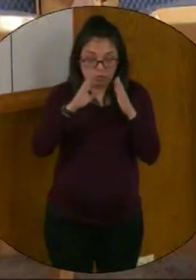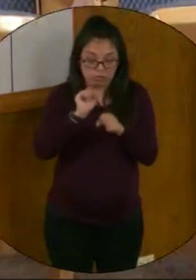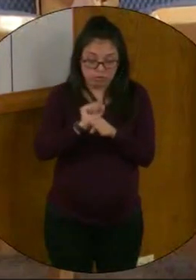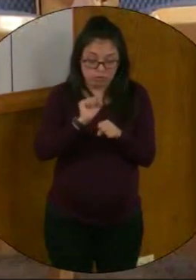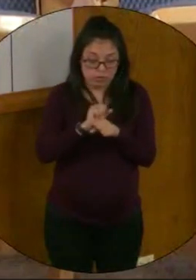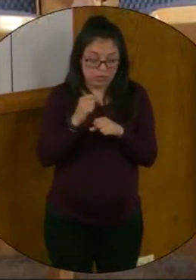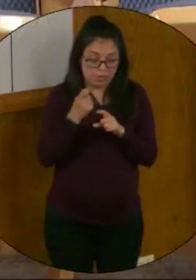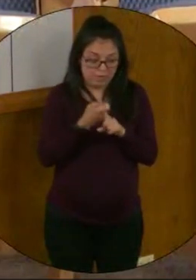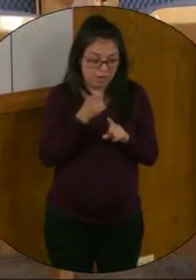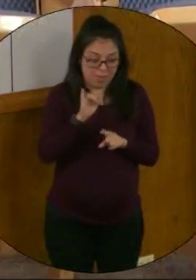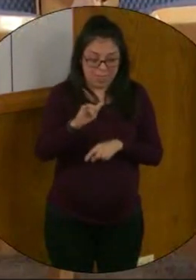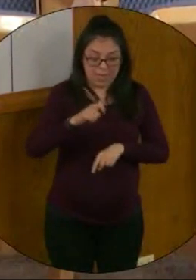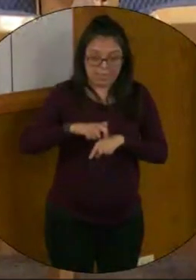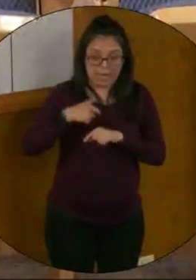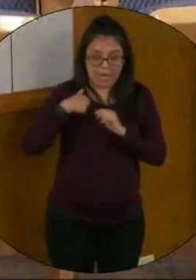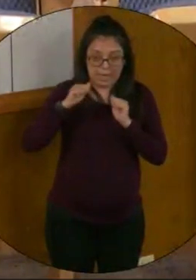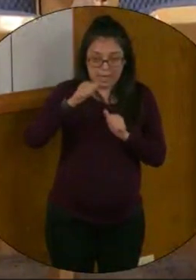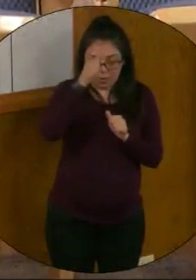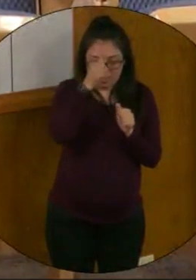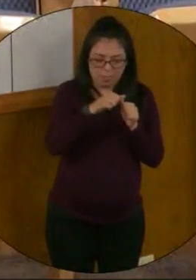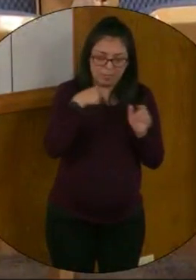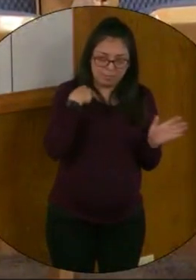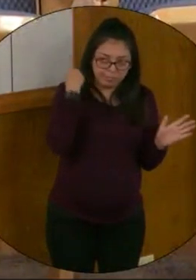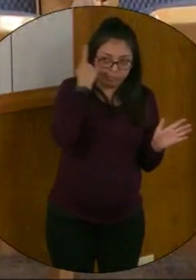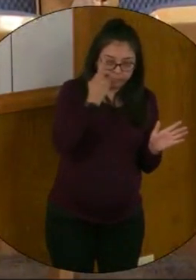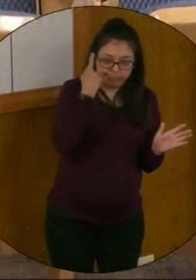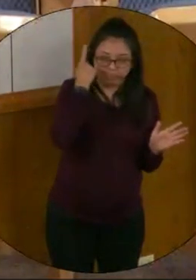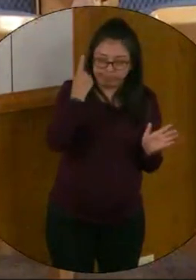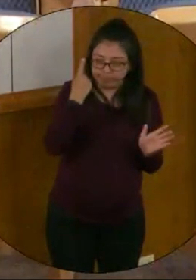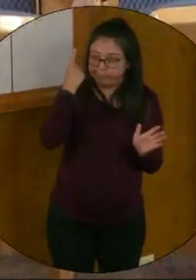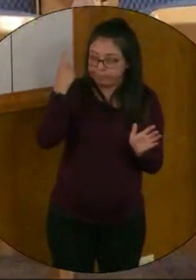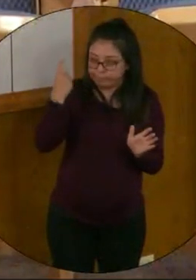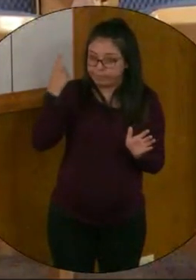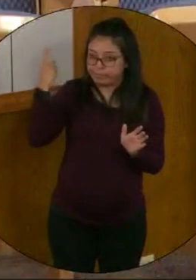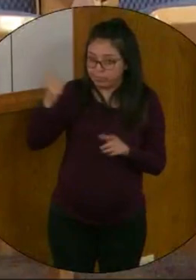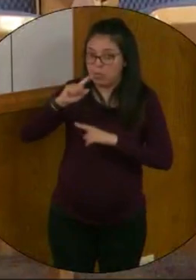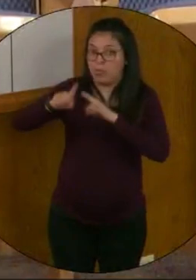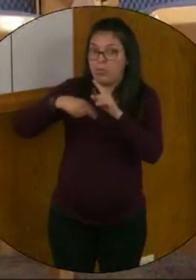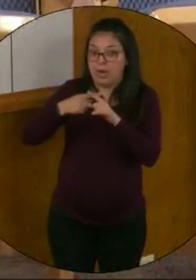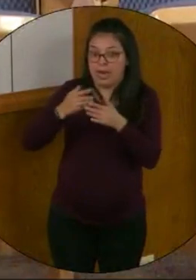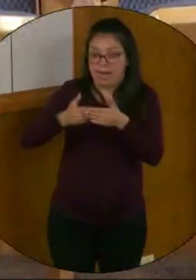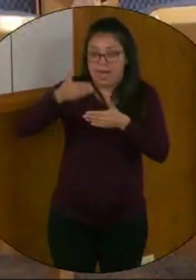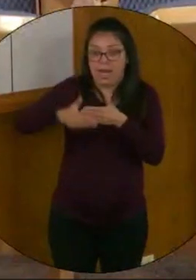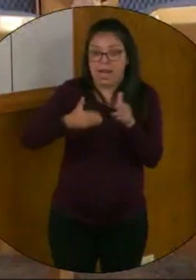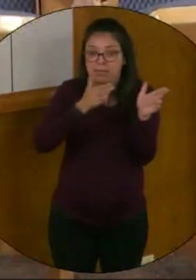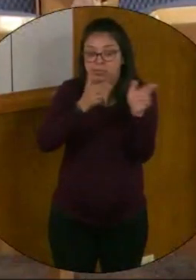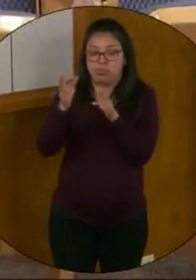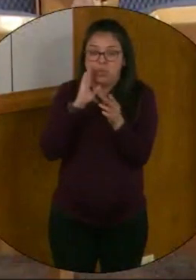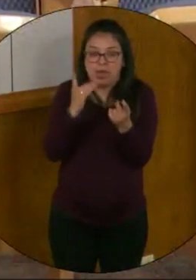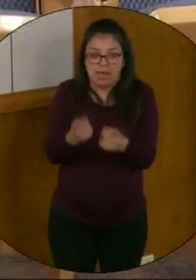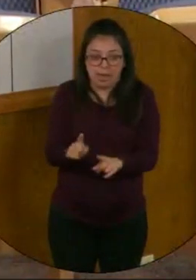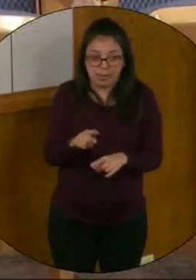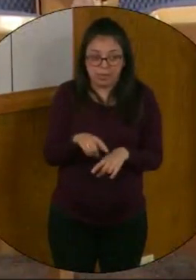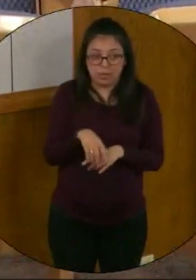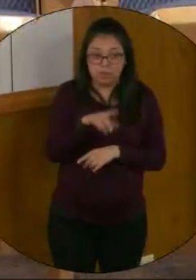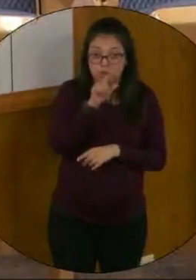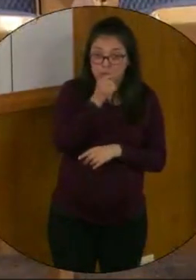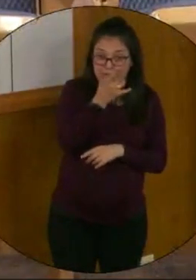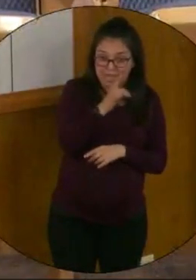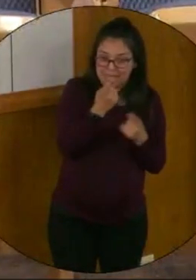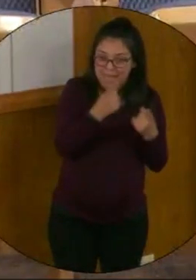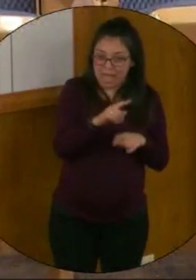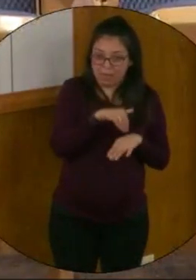remember, has been filled with wondering when the next school shooting was going to happen. In 2018, it